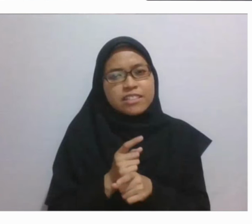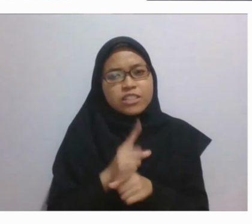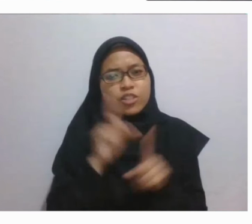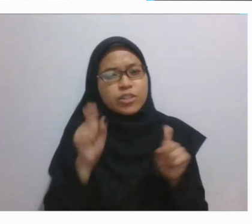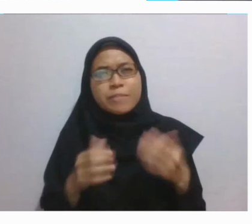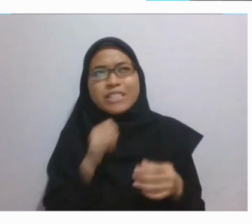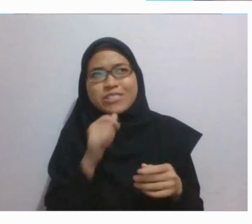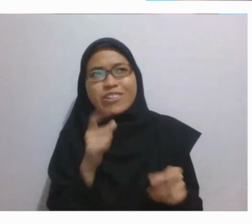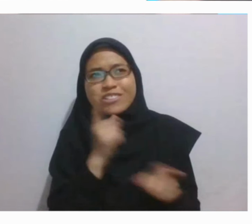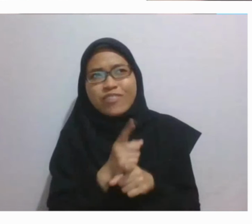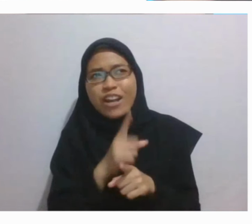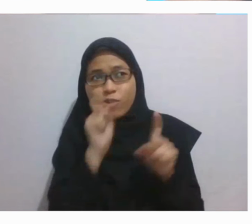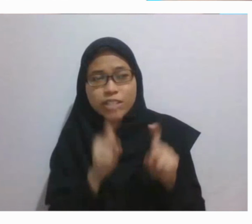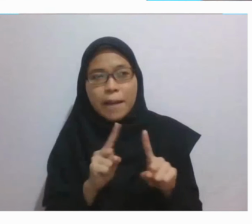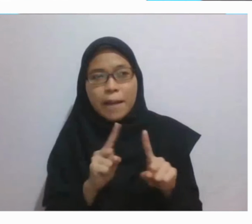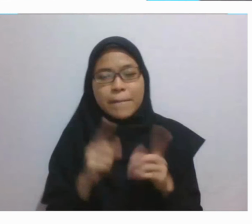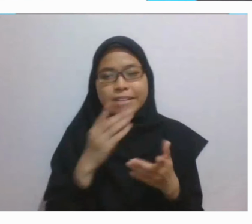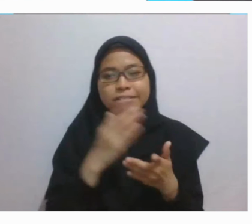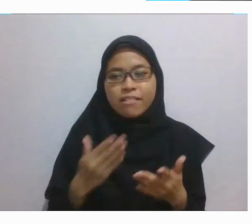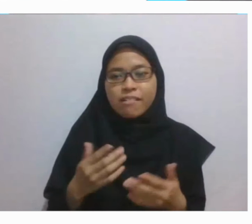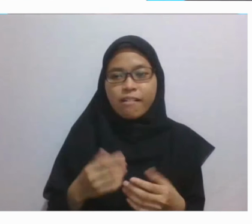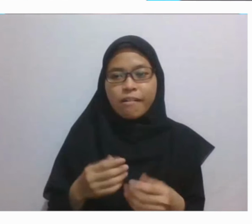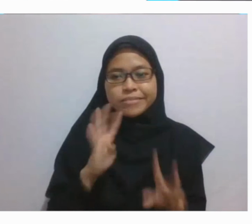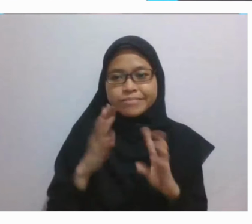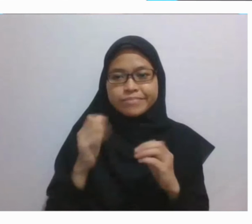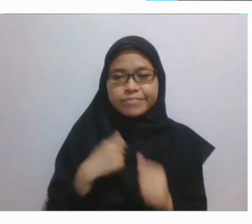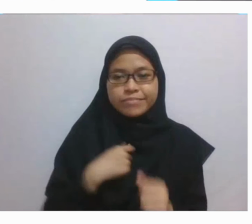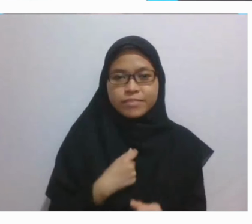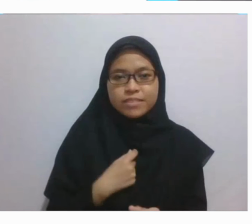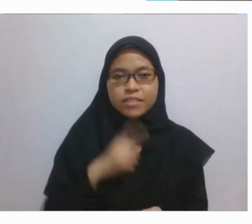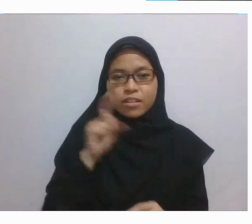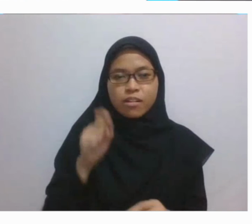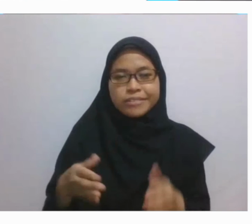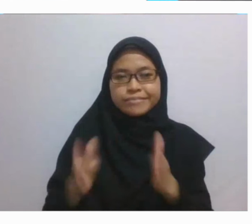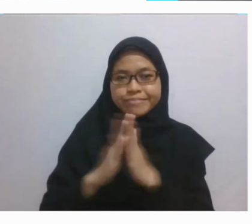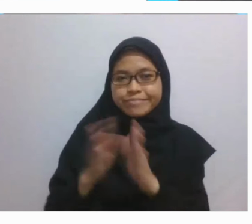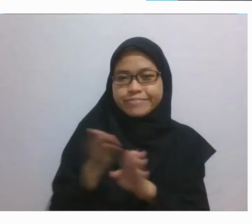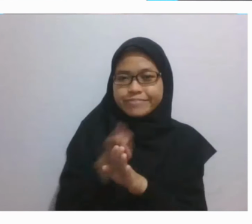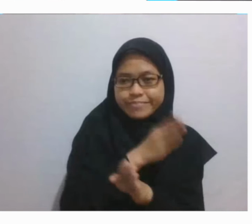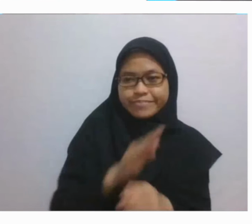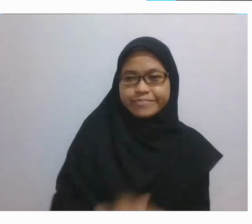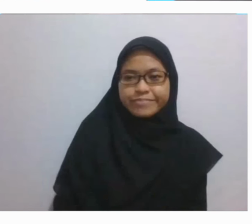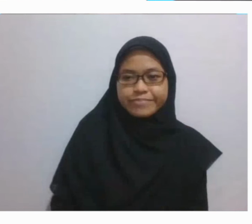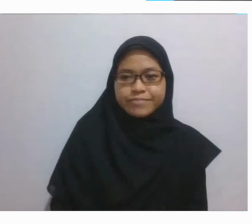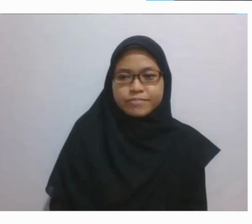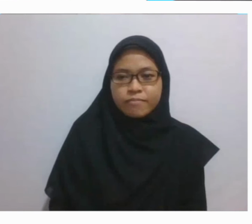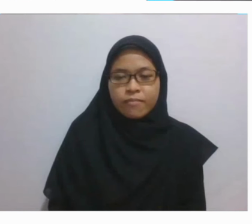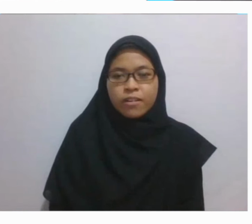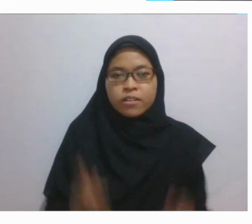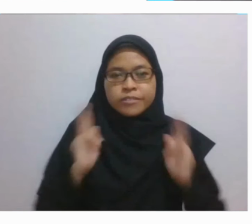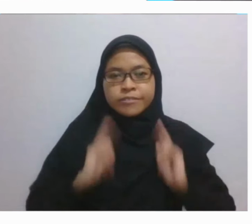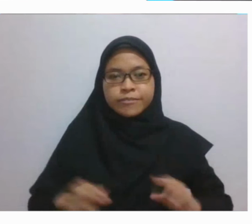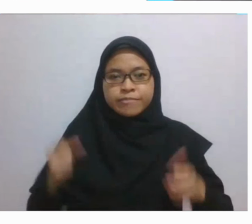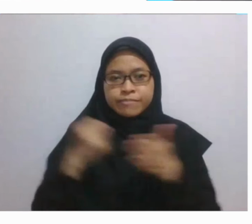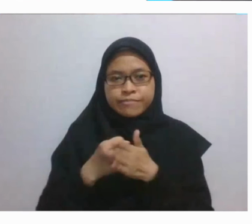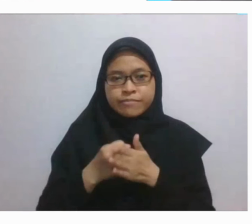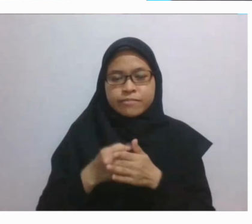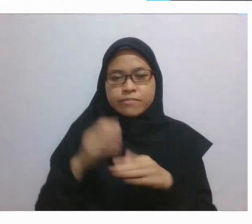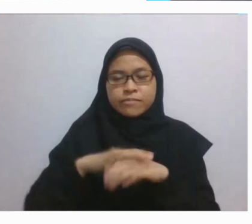right question to end on, but something speaking to me in a question that was asked beforehand around, you know, with the human impacts on Earth